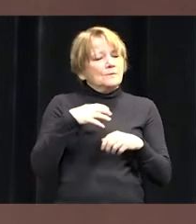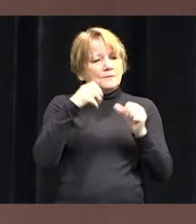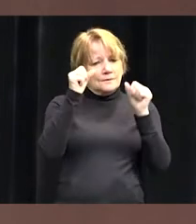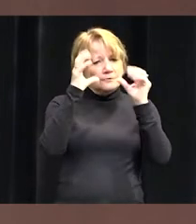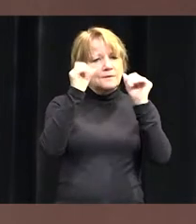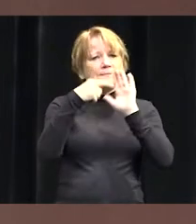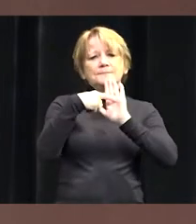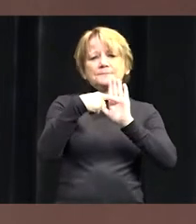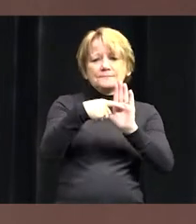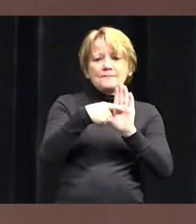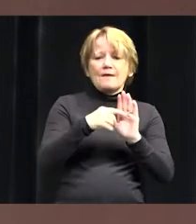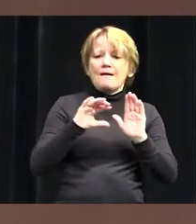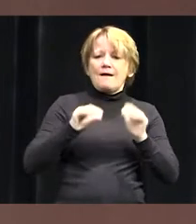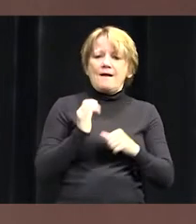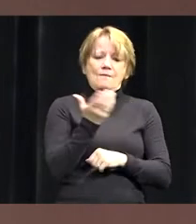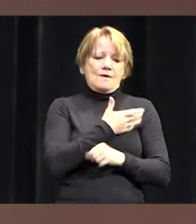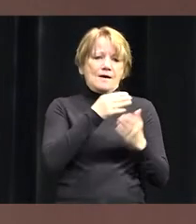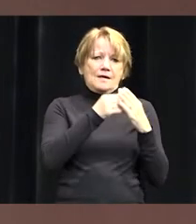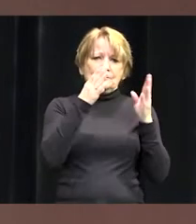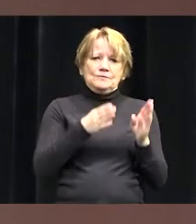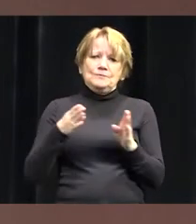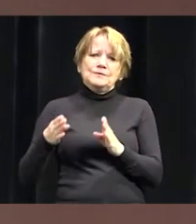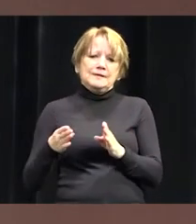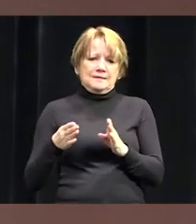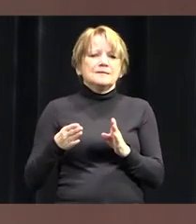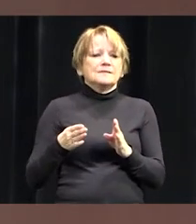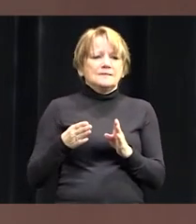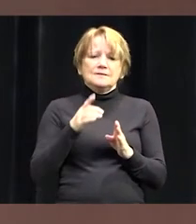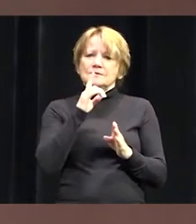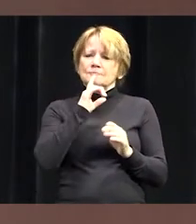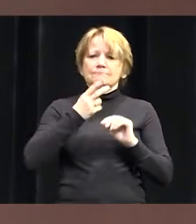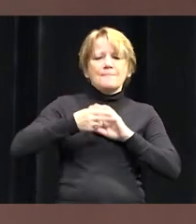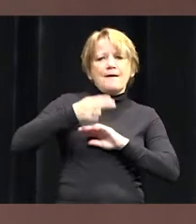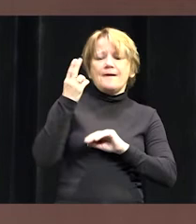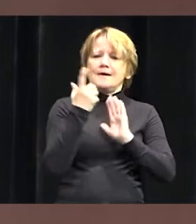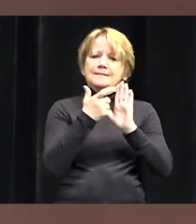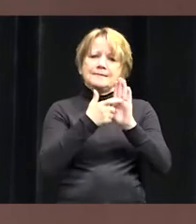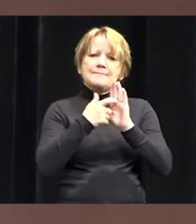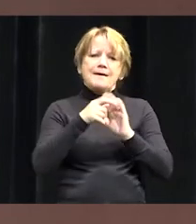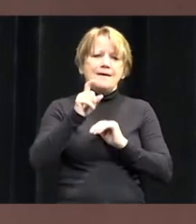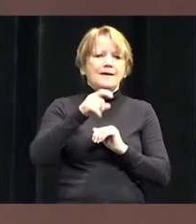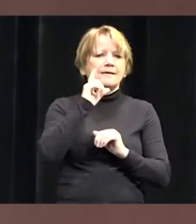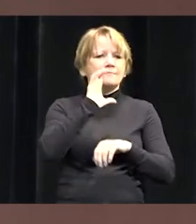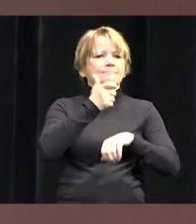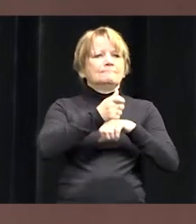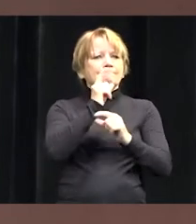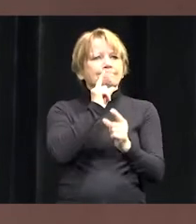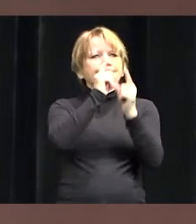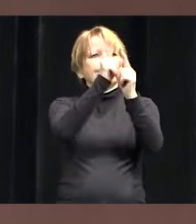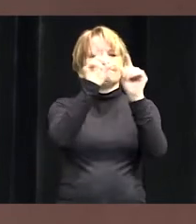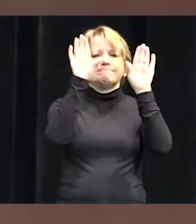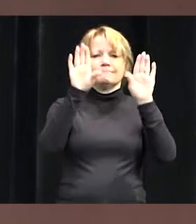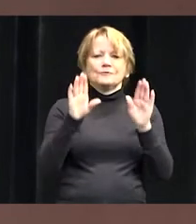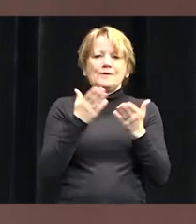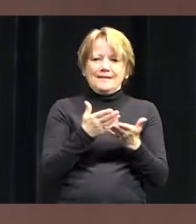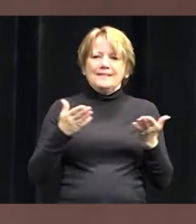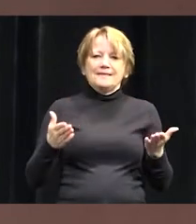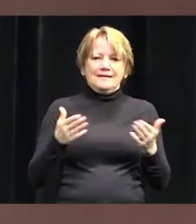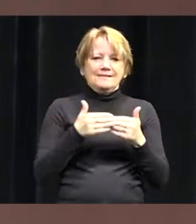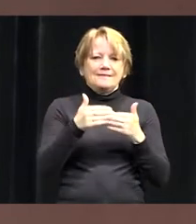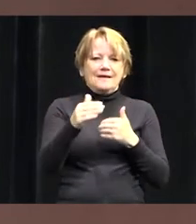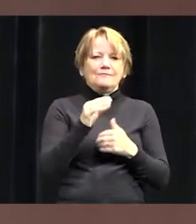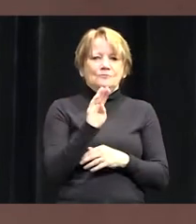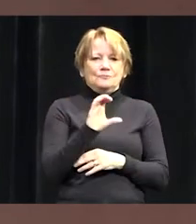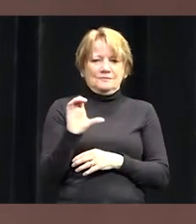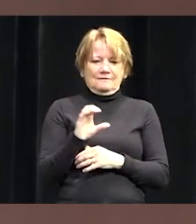this is an incredible example of how our students are in high demand and set to accomplish great